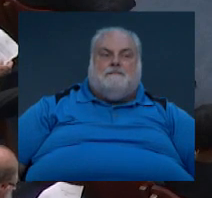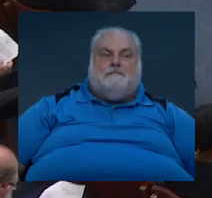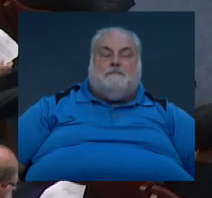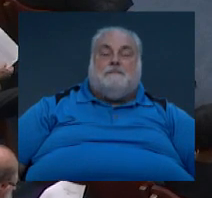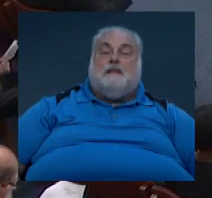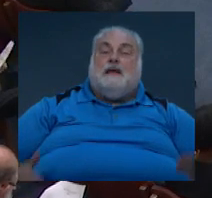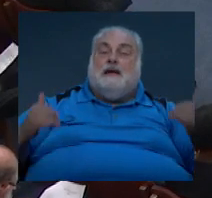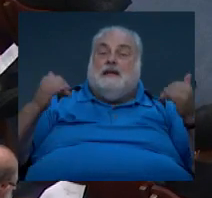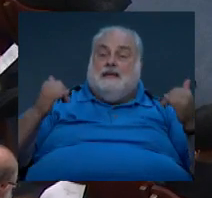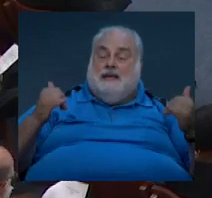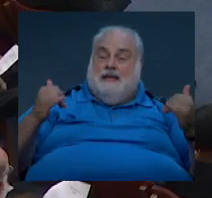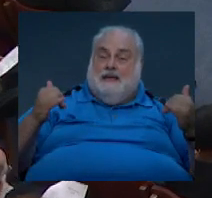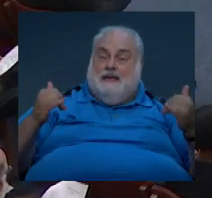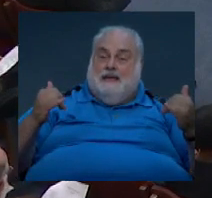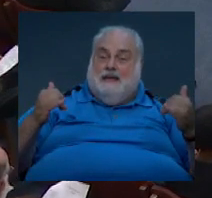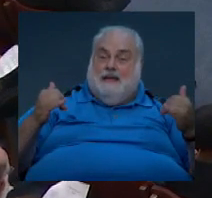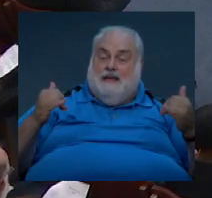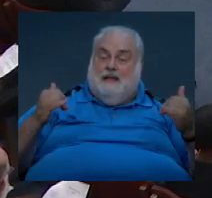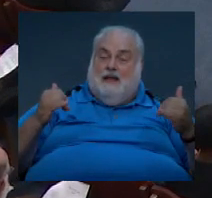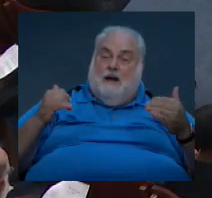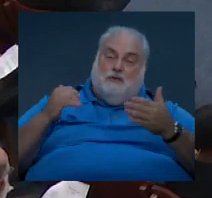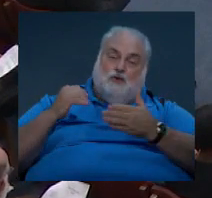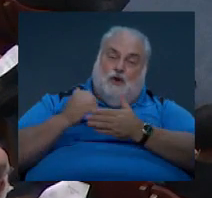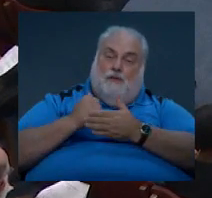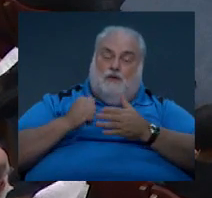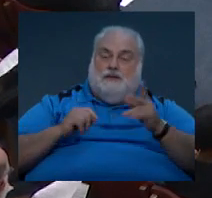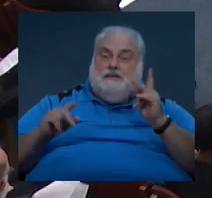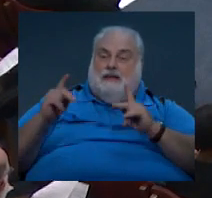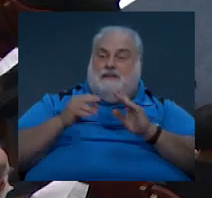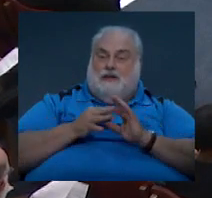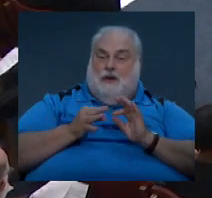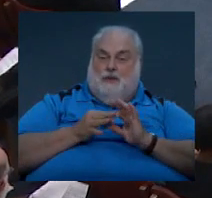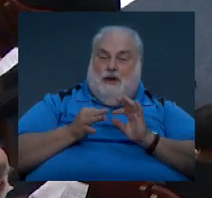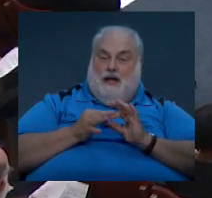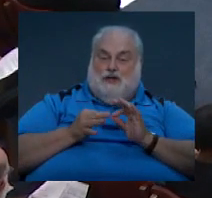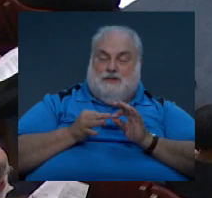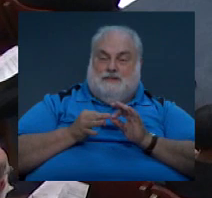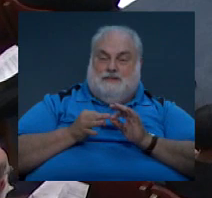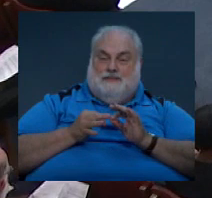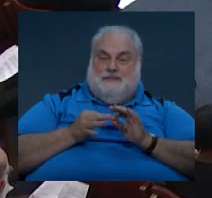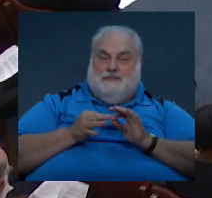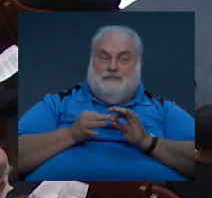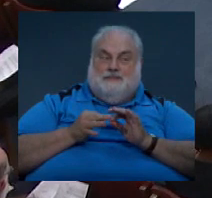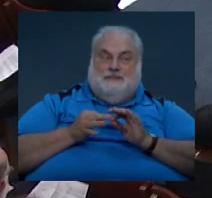We're now entering to our opportunity for citizens' communication.